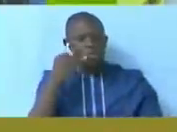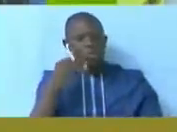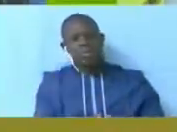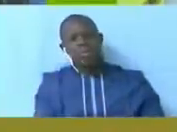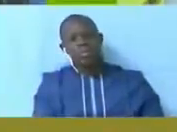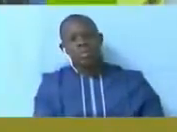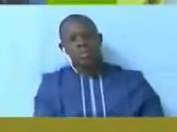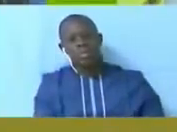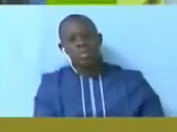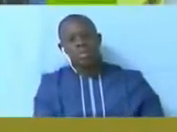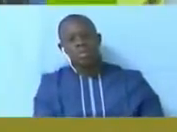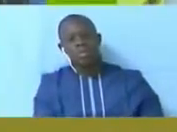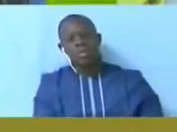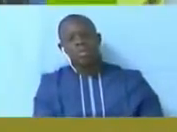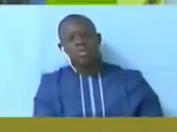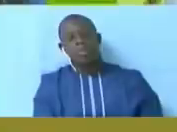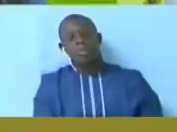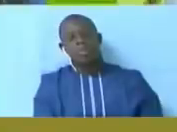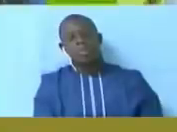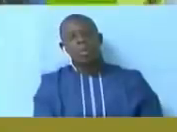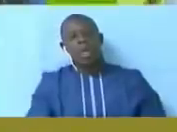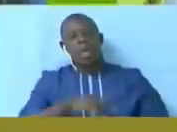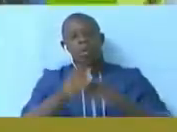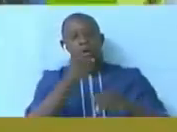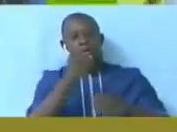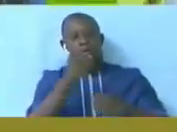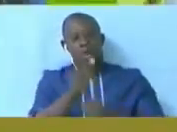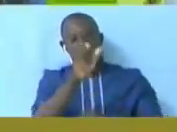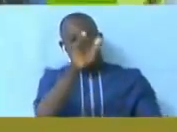imposing in fact death penalty,